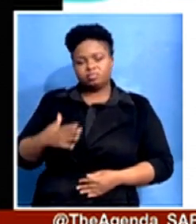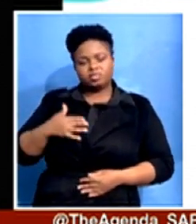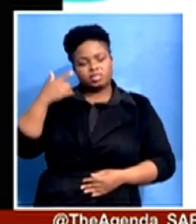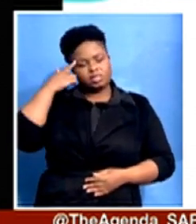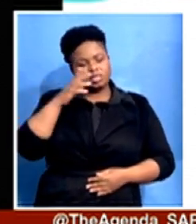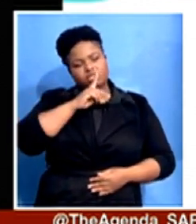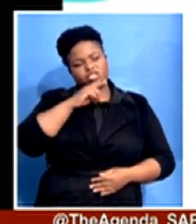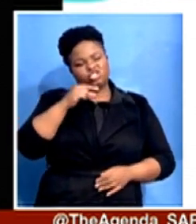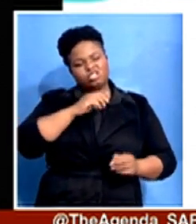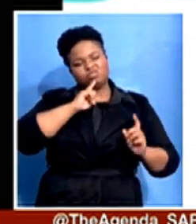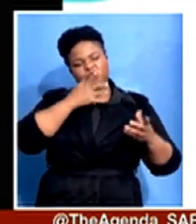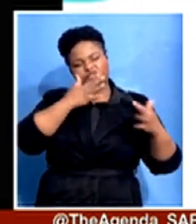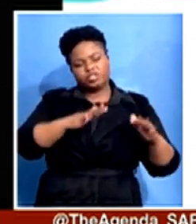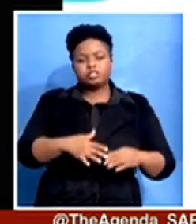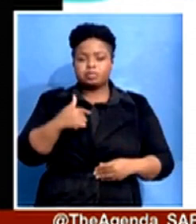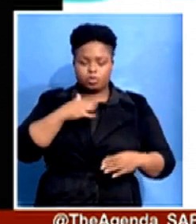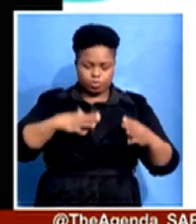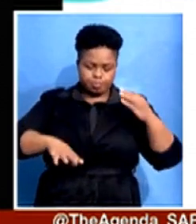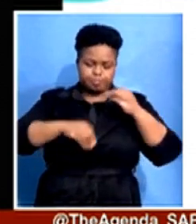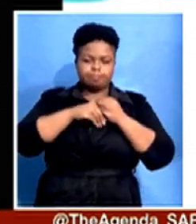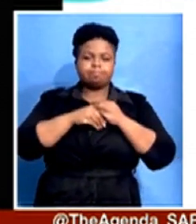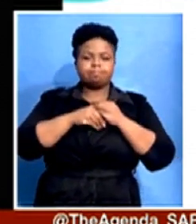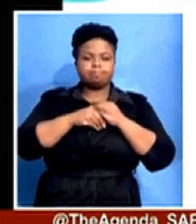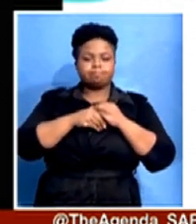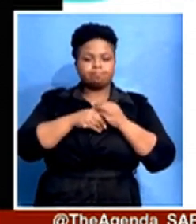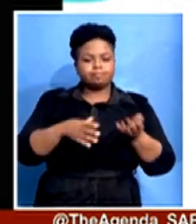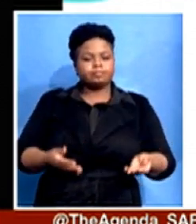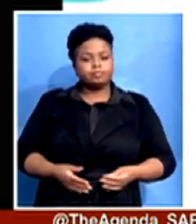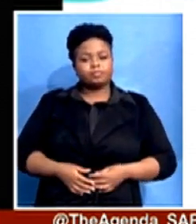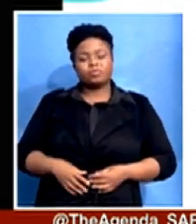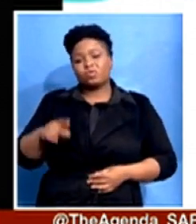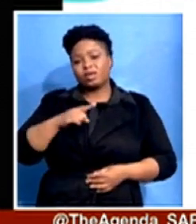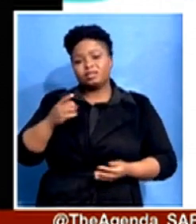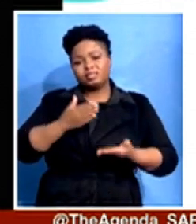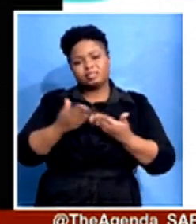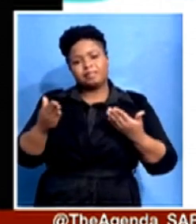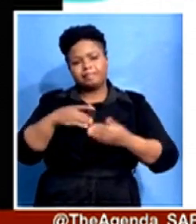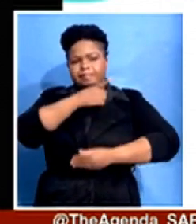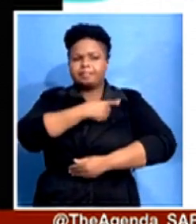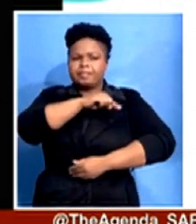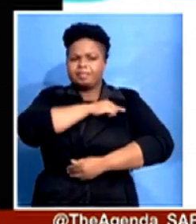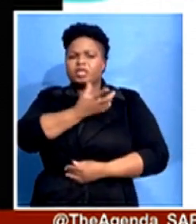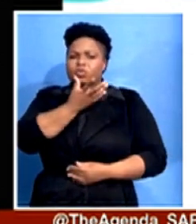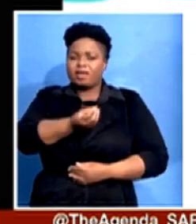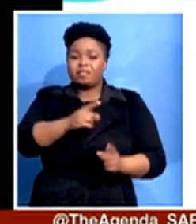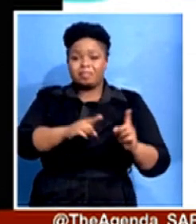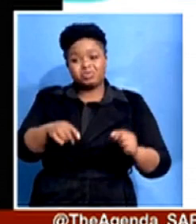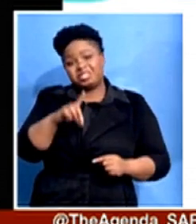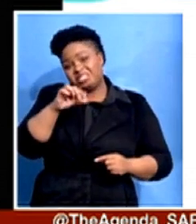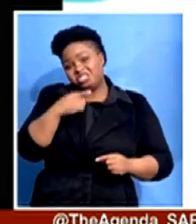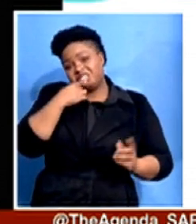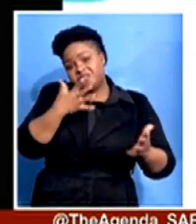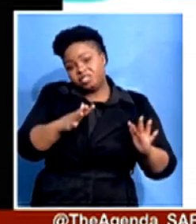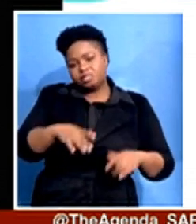add, that some capacity exists. But as the DG says, it's about strengthening some of the pockets. In